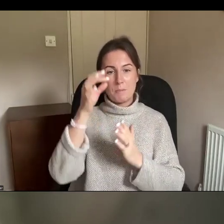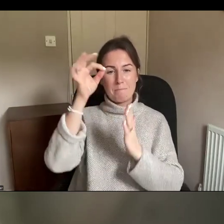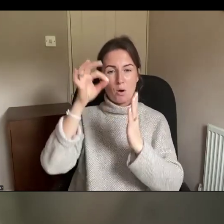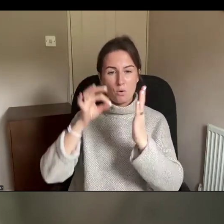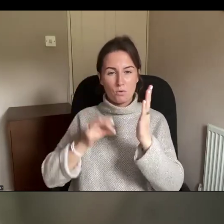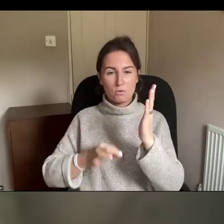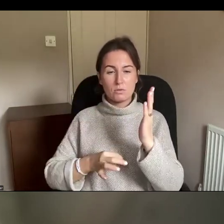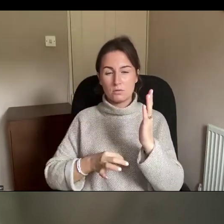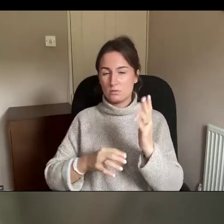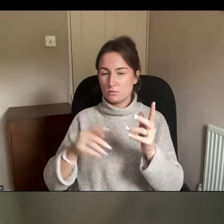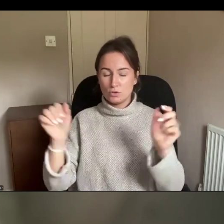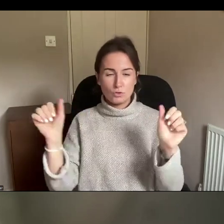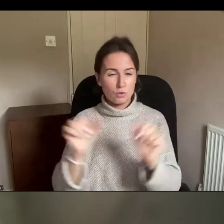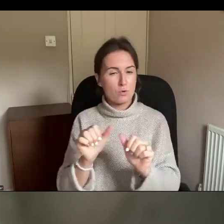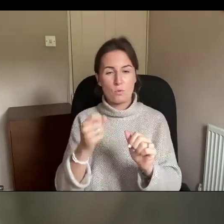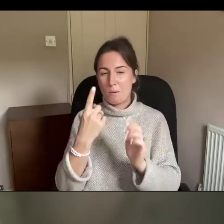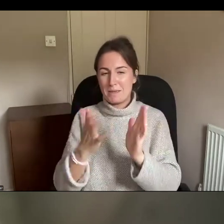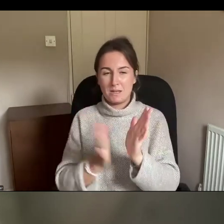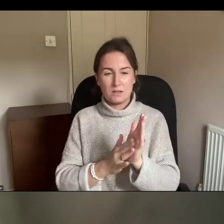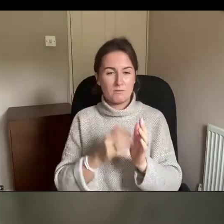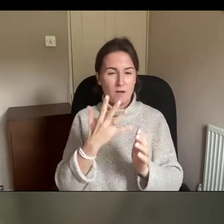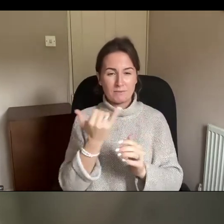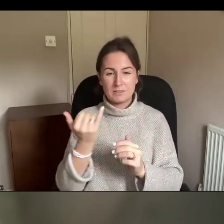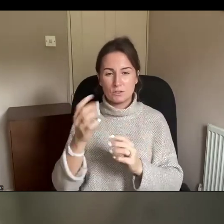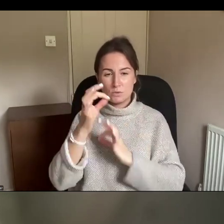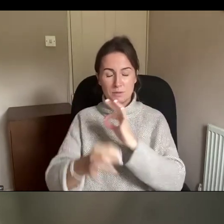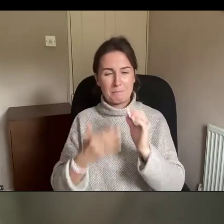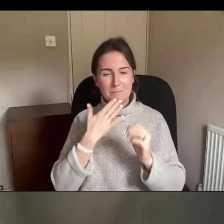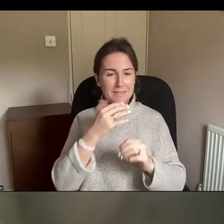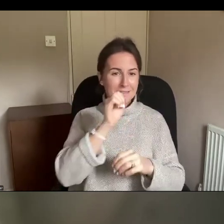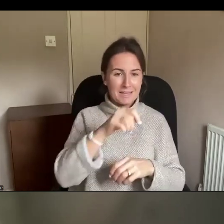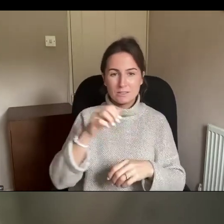than 60 seconds. There's about 5 or 6 questions, just kind of yes or no,